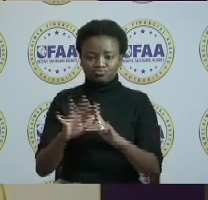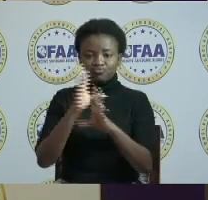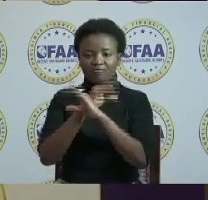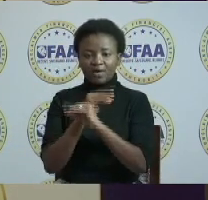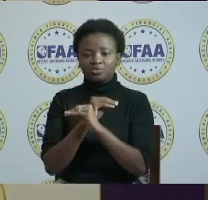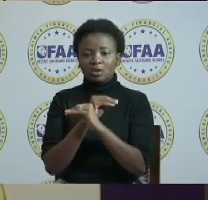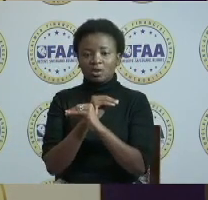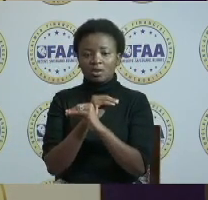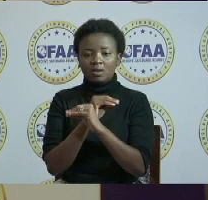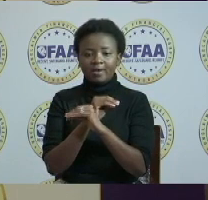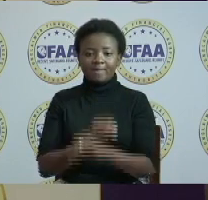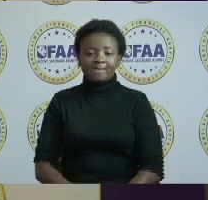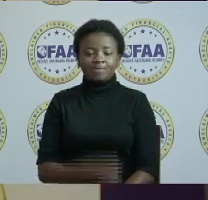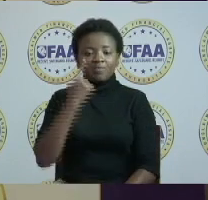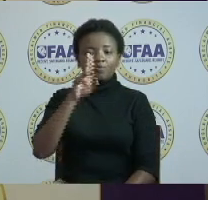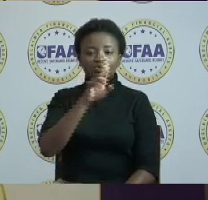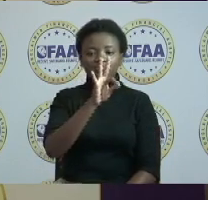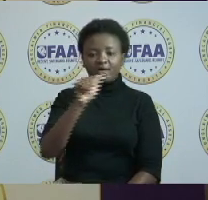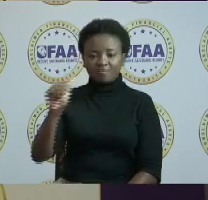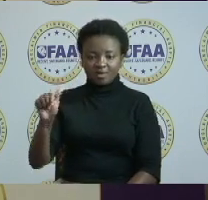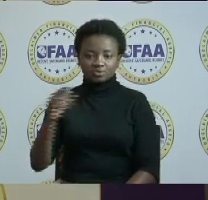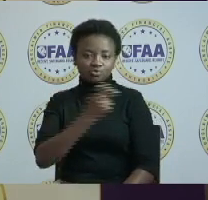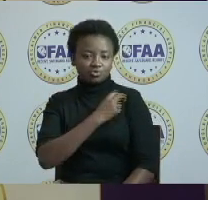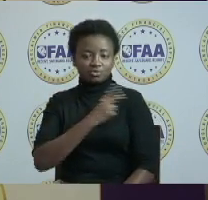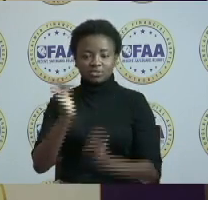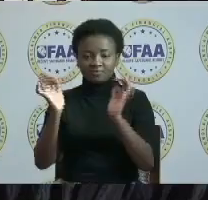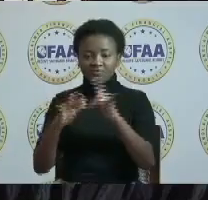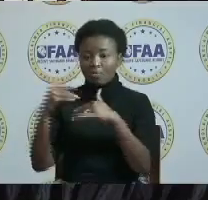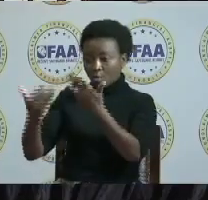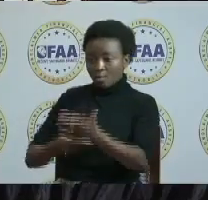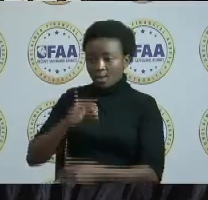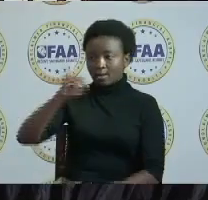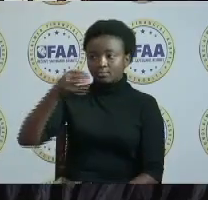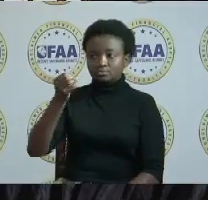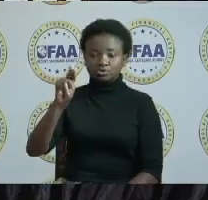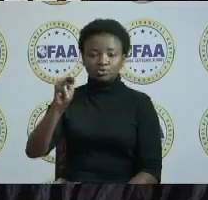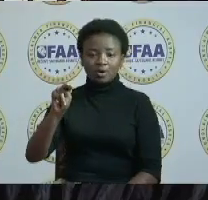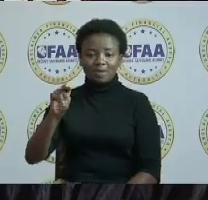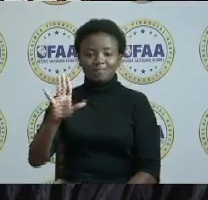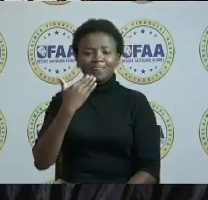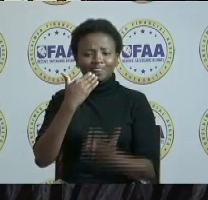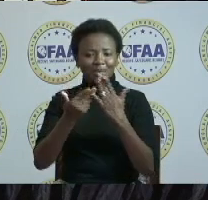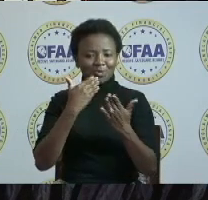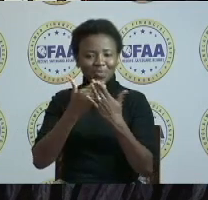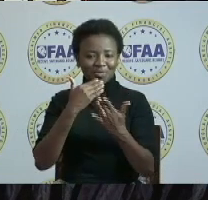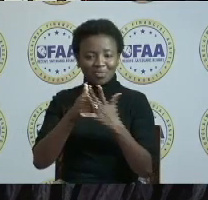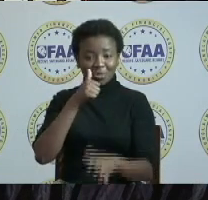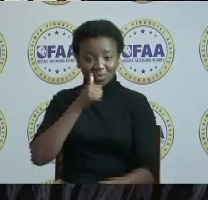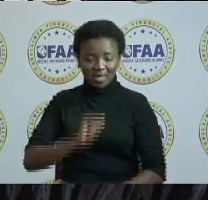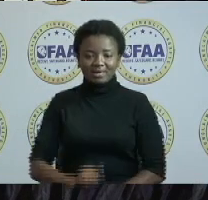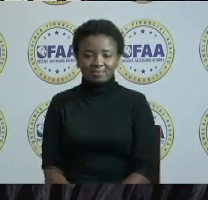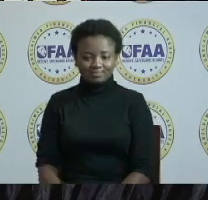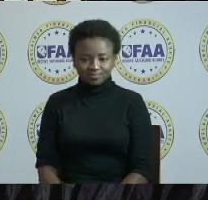Virtual Holders Consultative Forum. So once again, welcome, Mr. Mwangi. Thank you. Thank you,